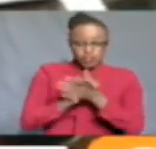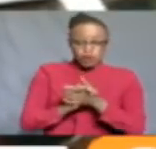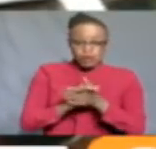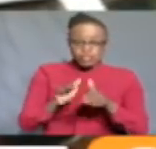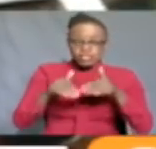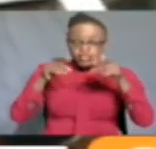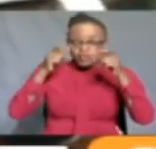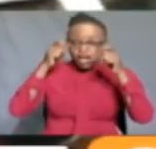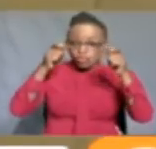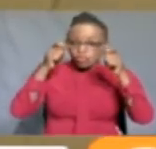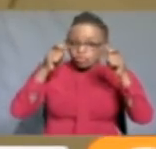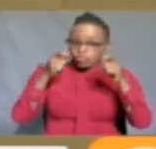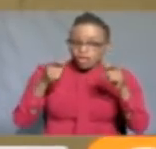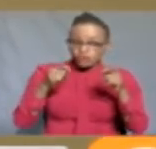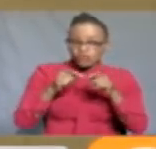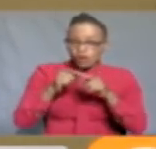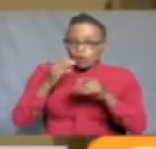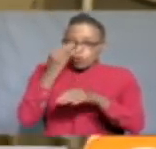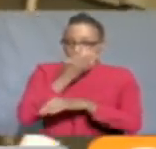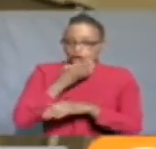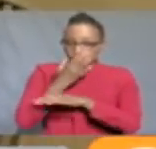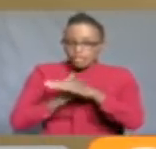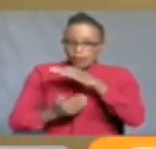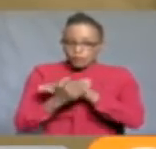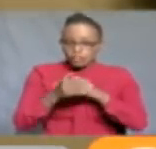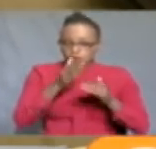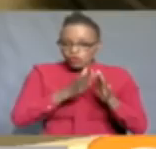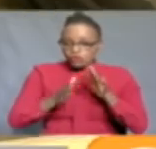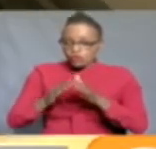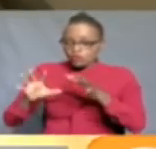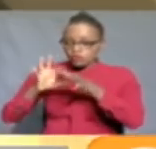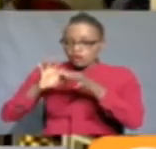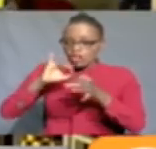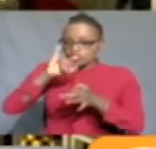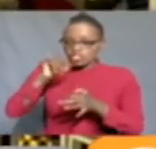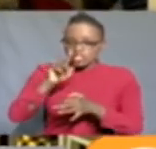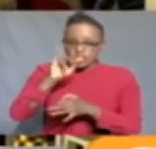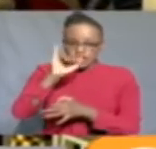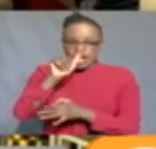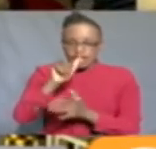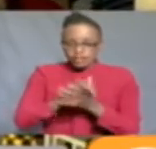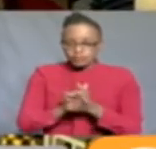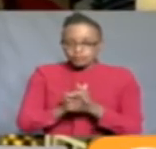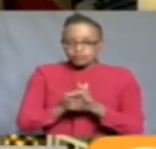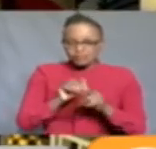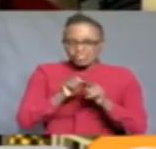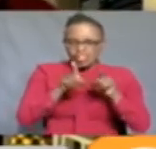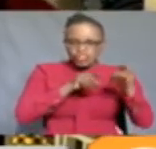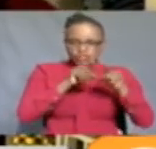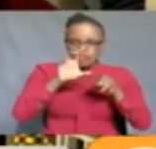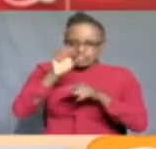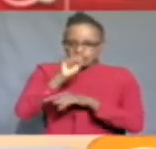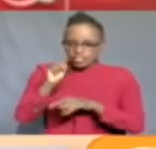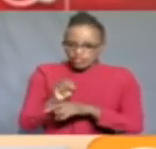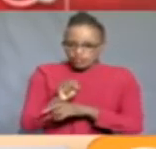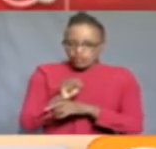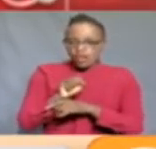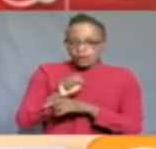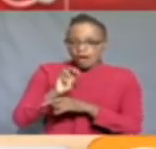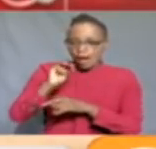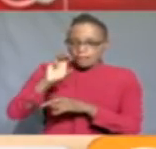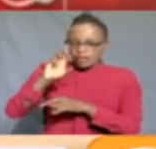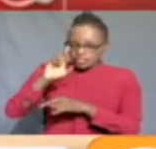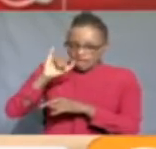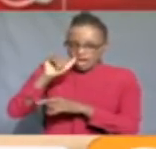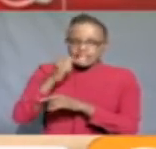strike notice effective Wednesday morning to protest the planned concession of JKIA. Meanwhile, Transport Cabinet Secretary James Macharia, in a